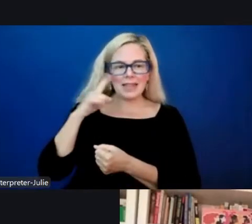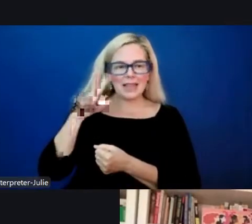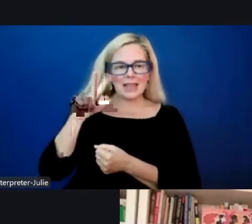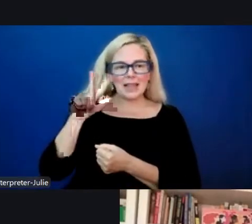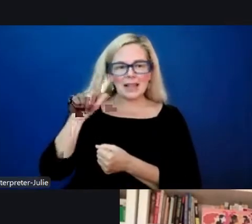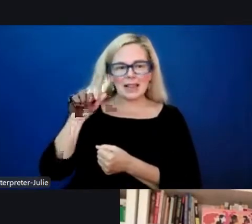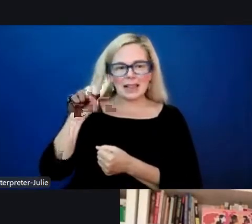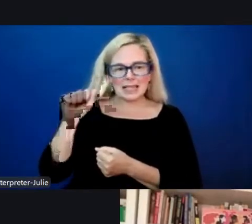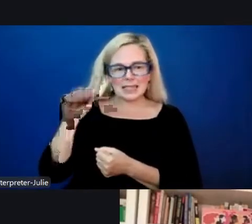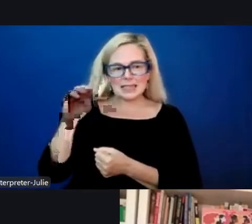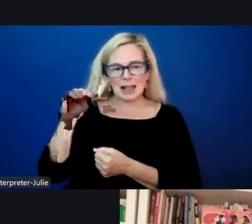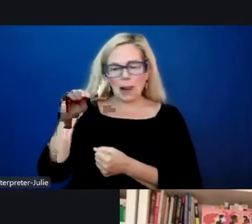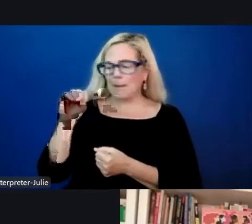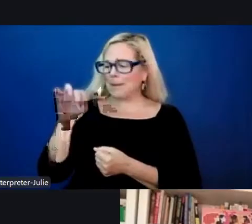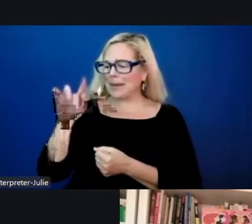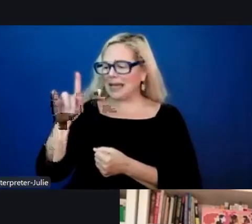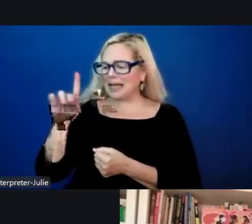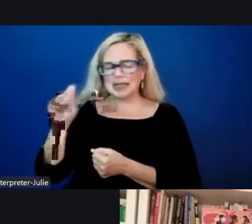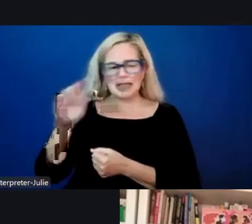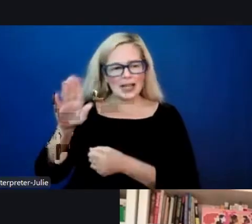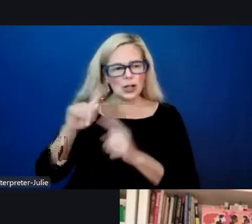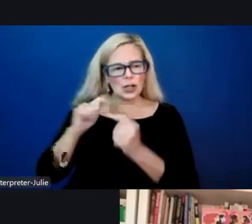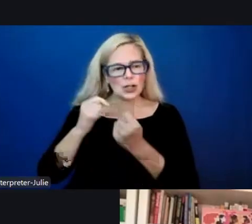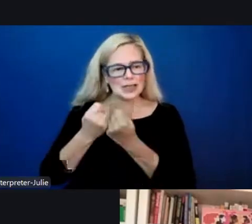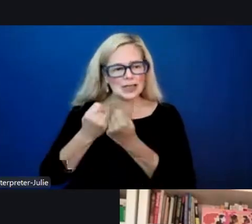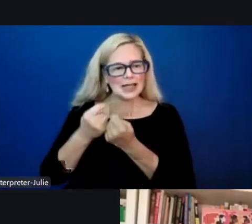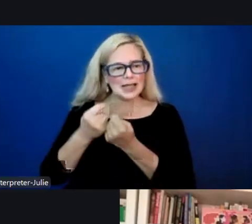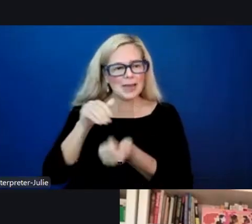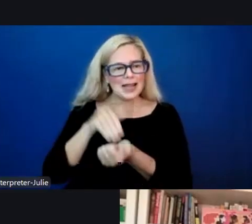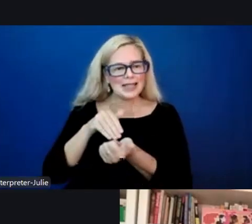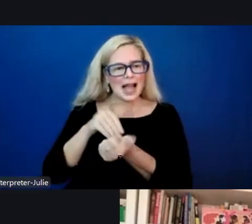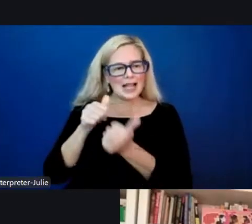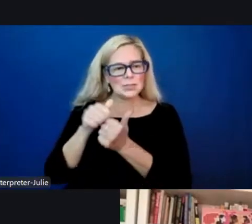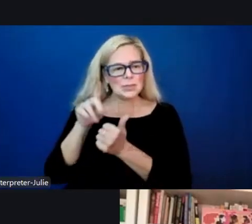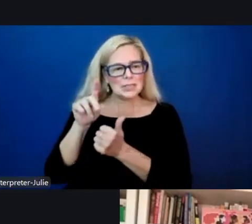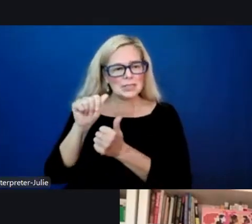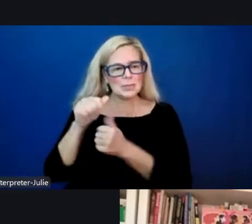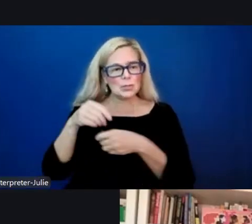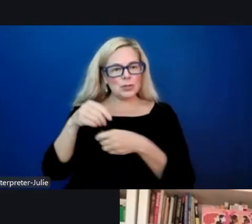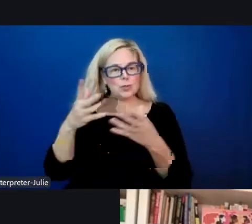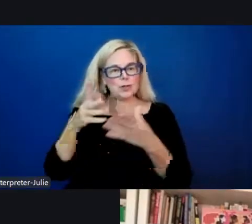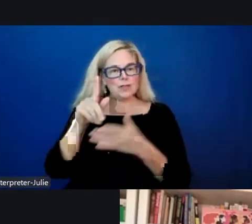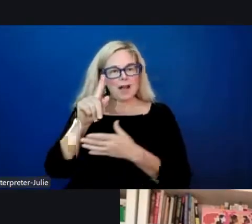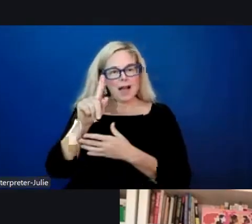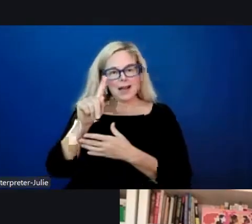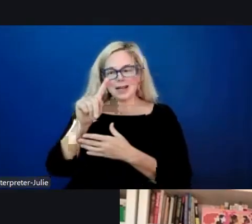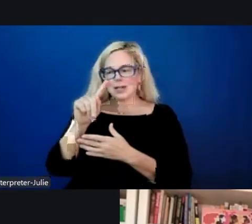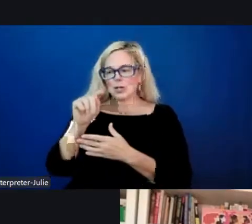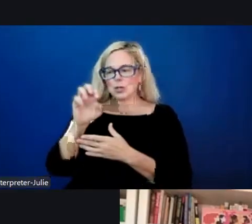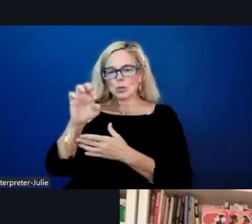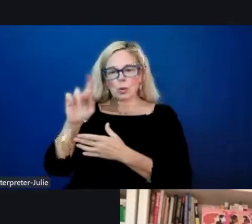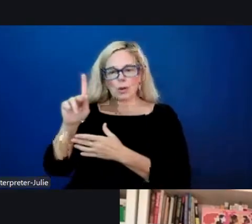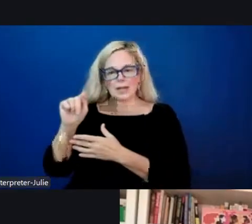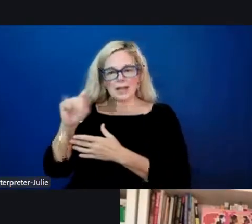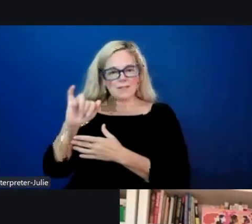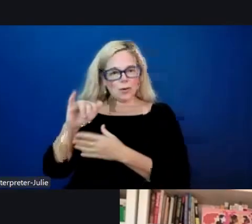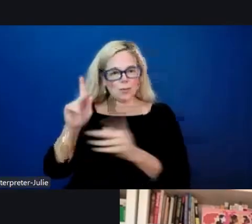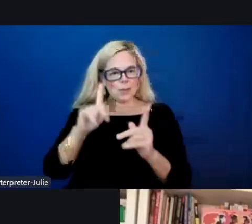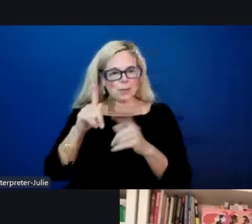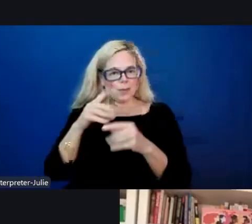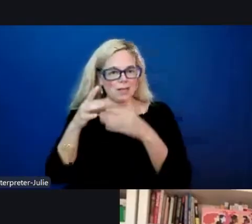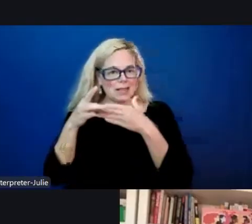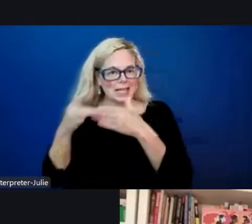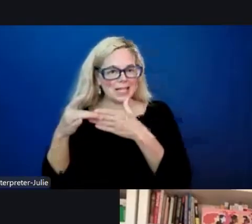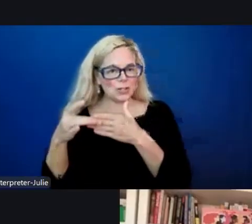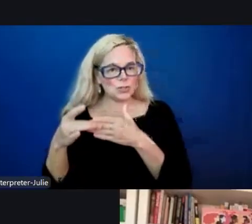Docs with Disabilities have really worked to provide toolkits for those who are in leadership positions to really